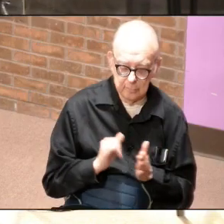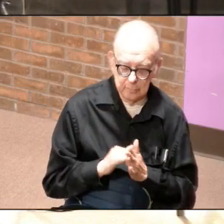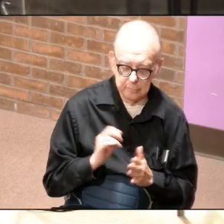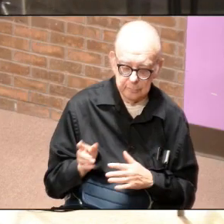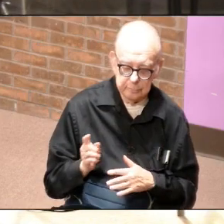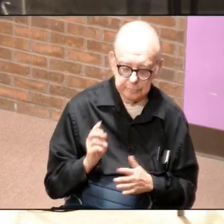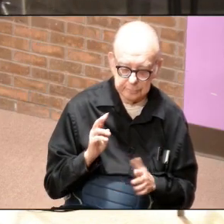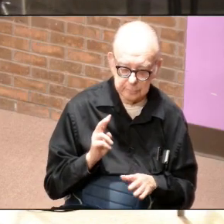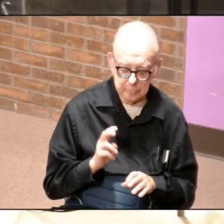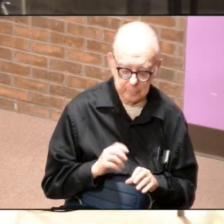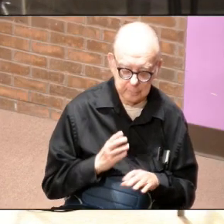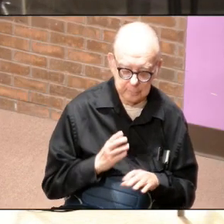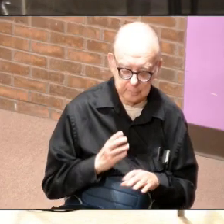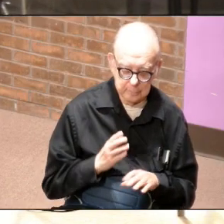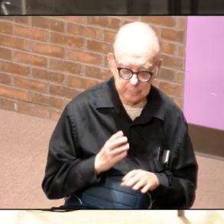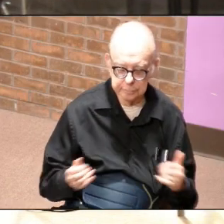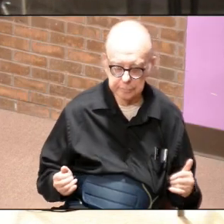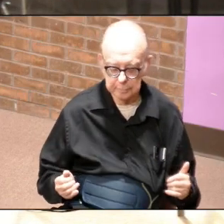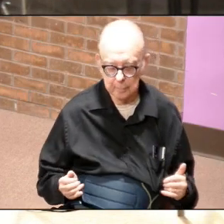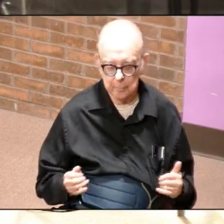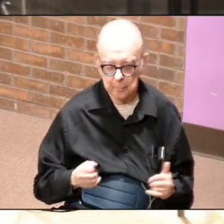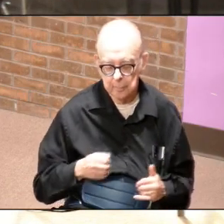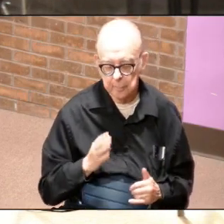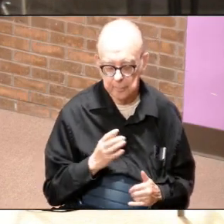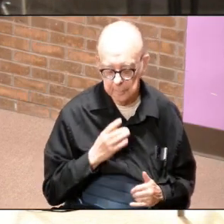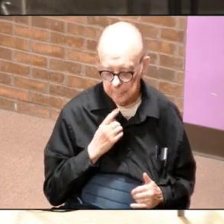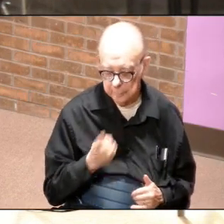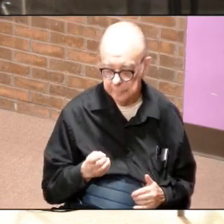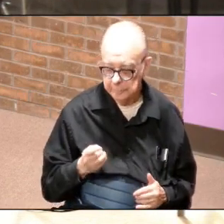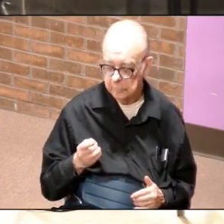The moment that you step across the line that says, God,